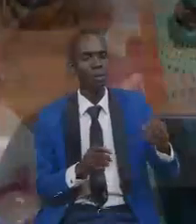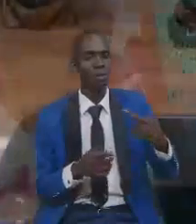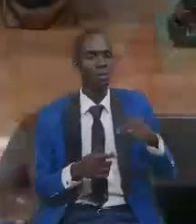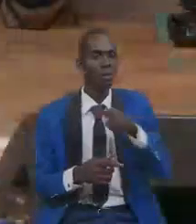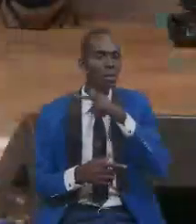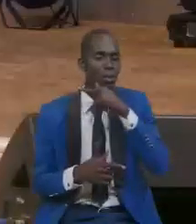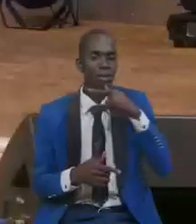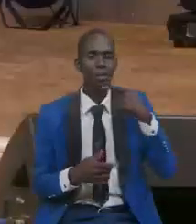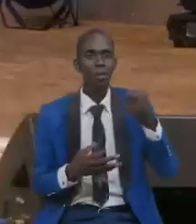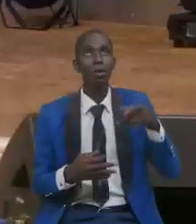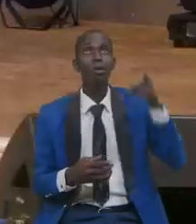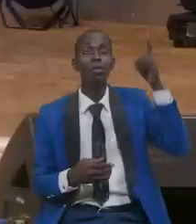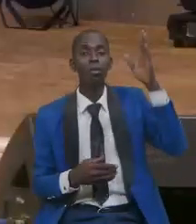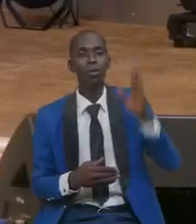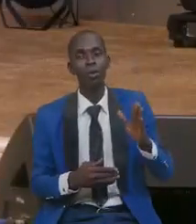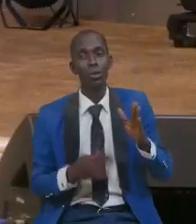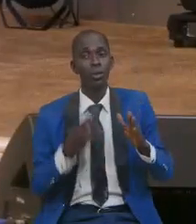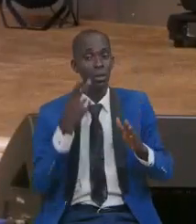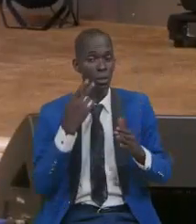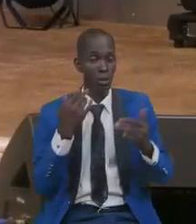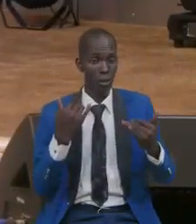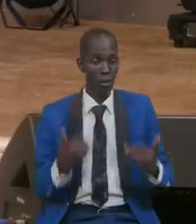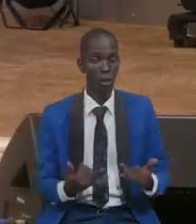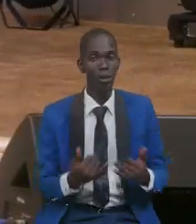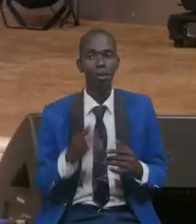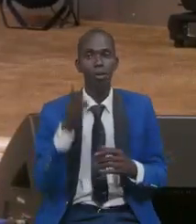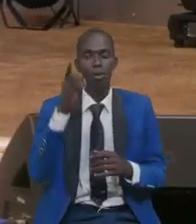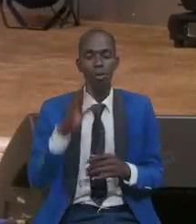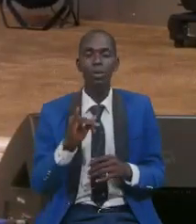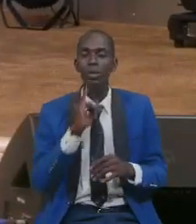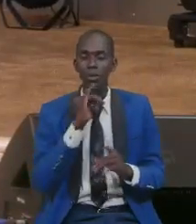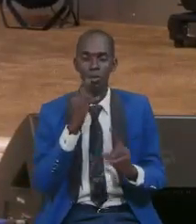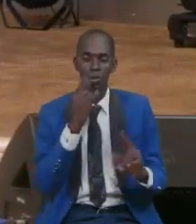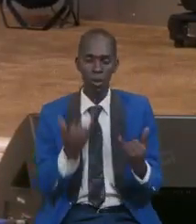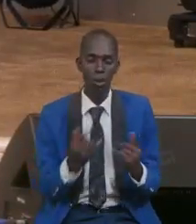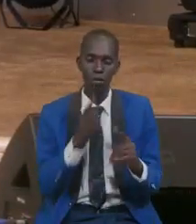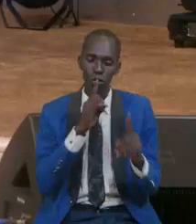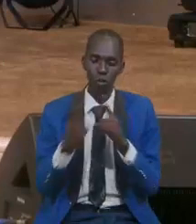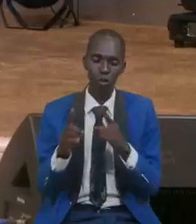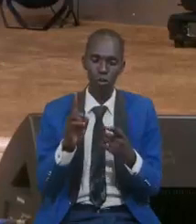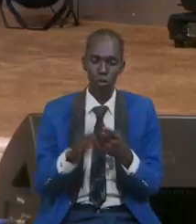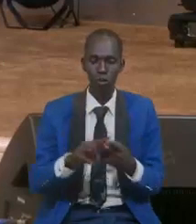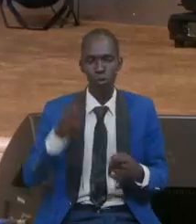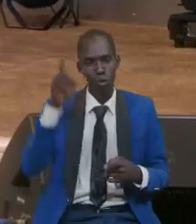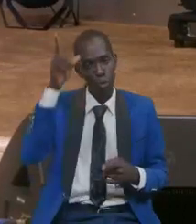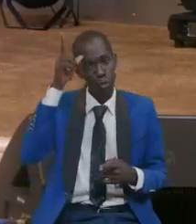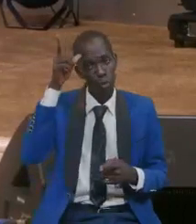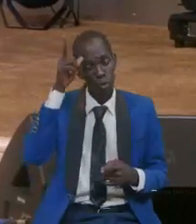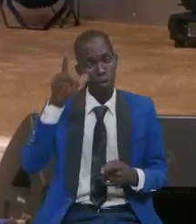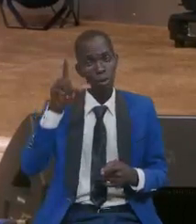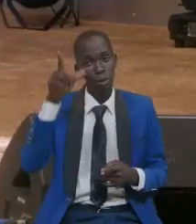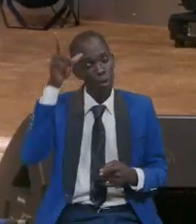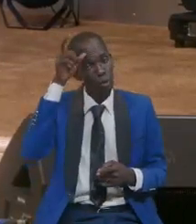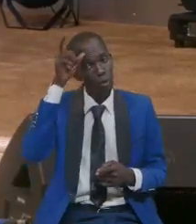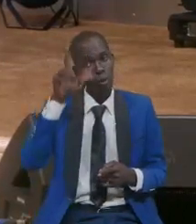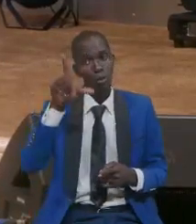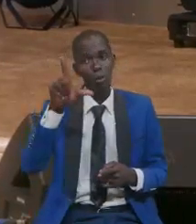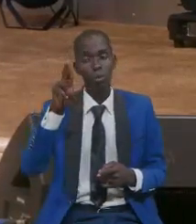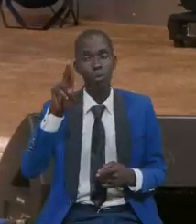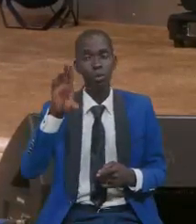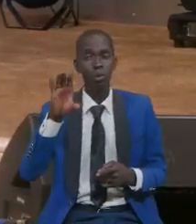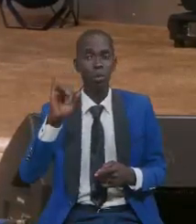God. Is switching over now to Lucifer, is switching over now to the old serpent. And then